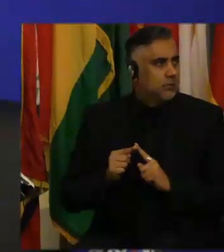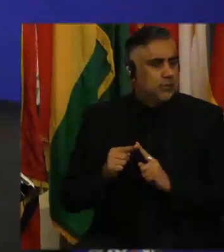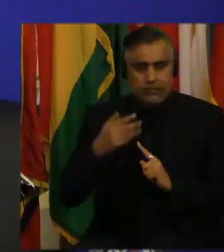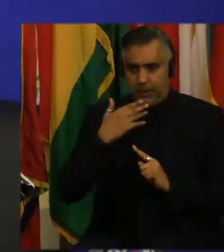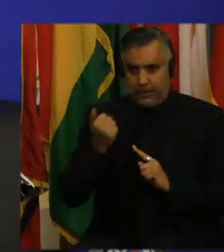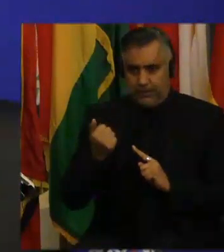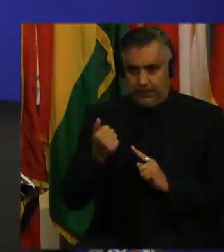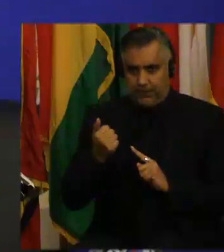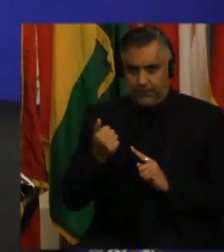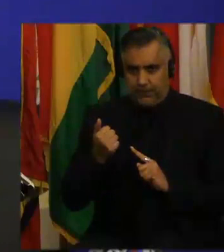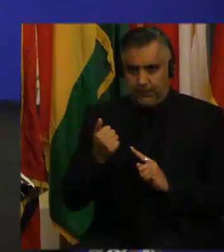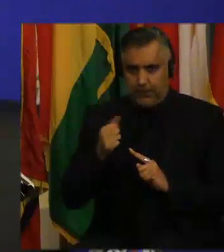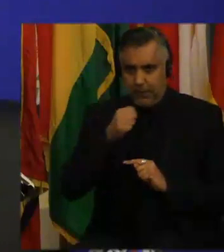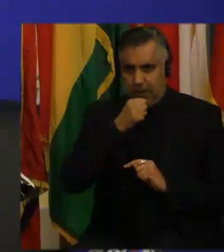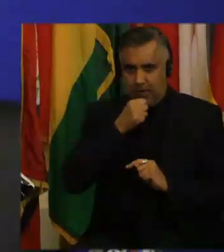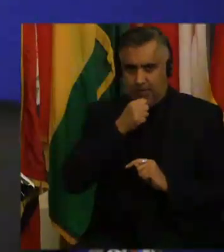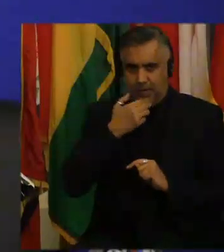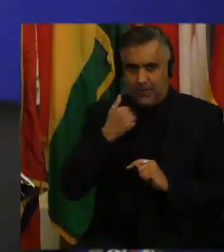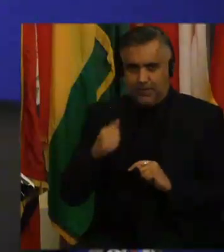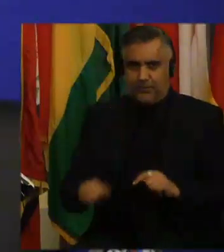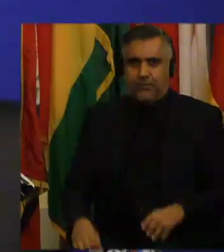Is this better? Oh.